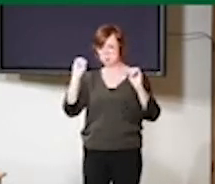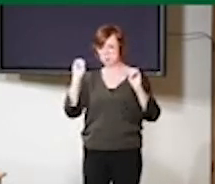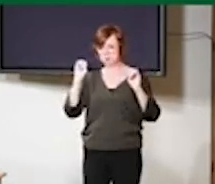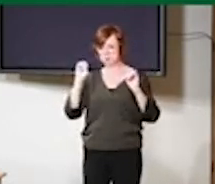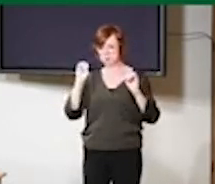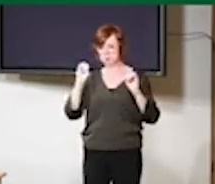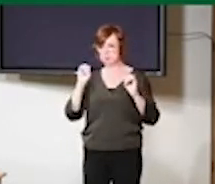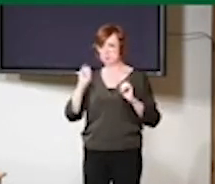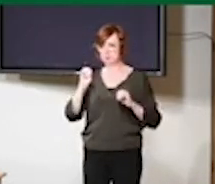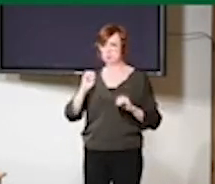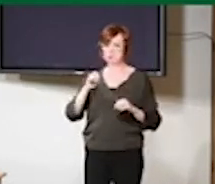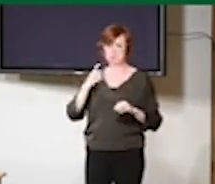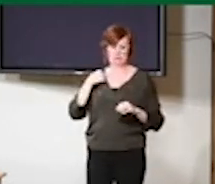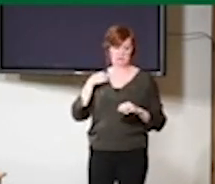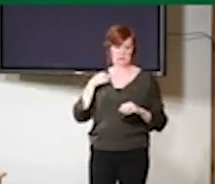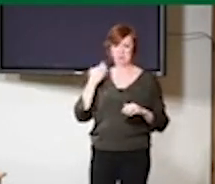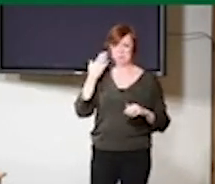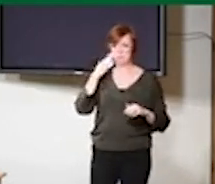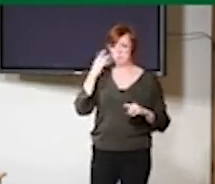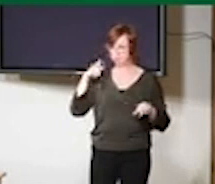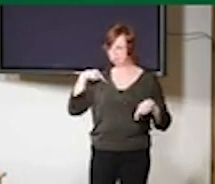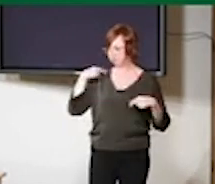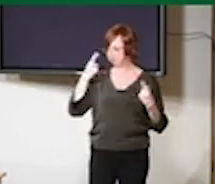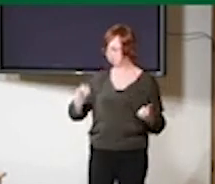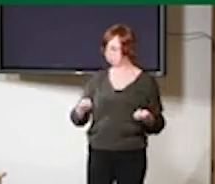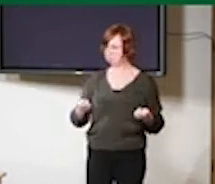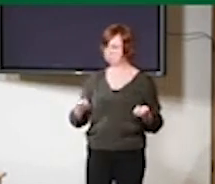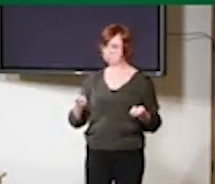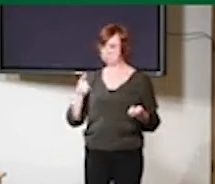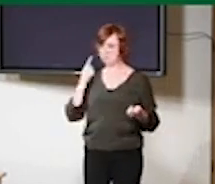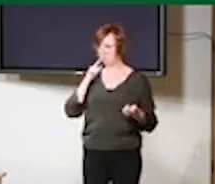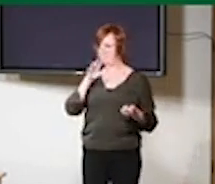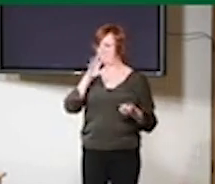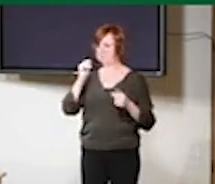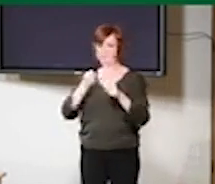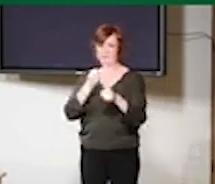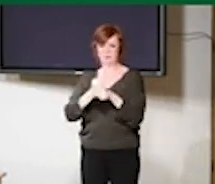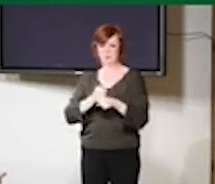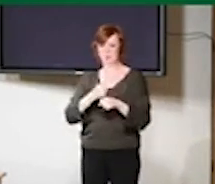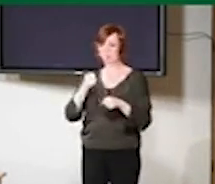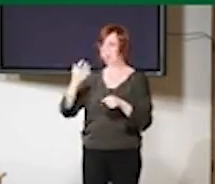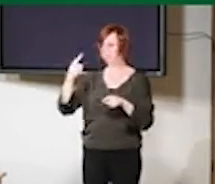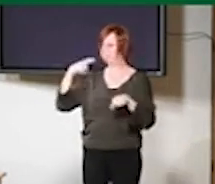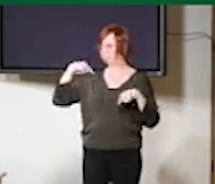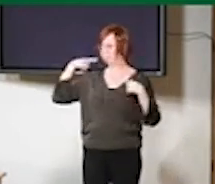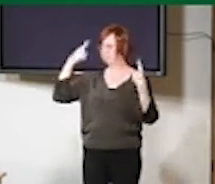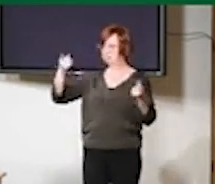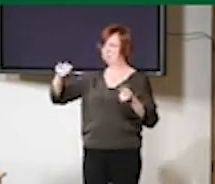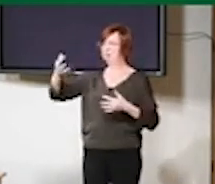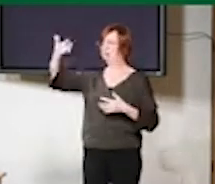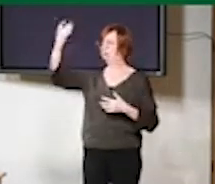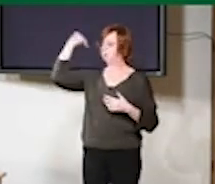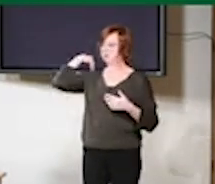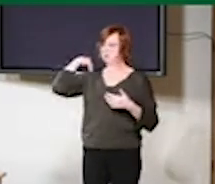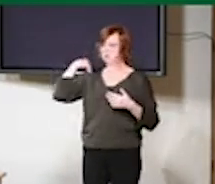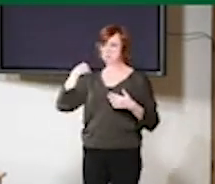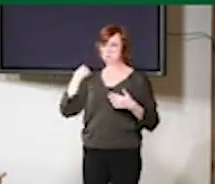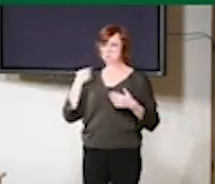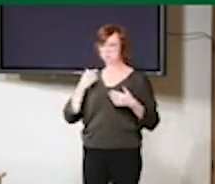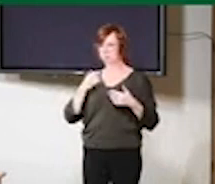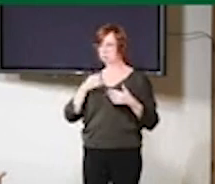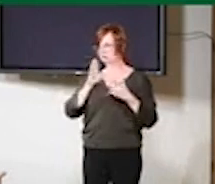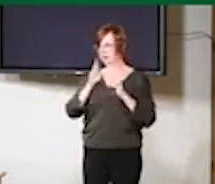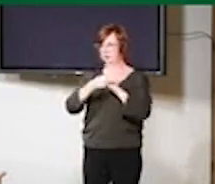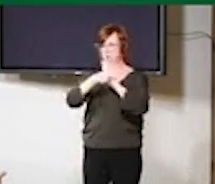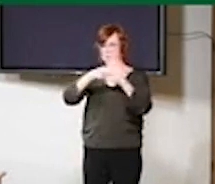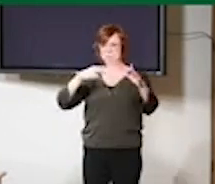in my lifetime, but not for the distant past, which speaks to the severity